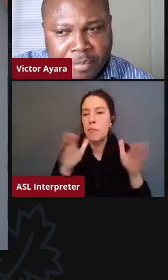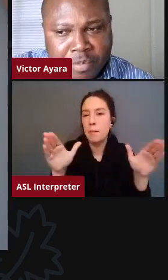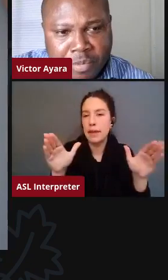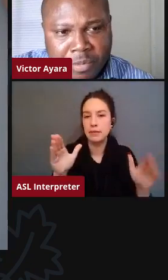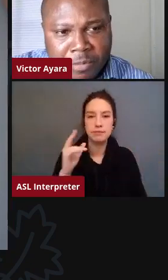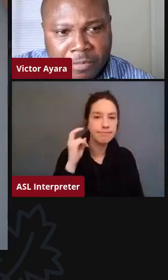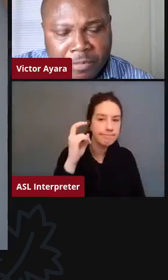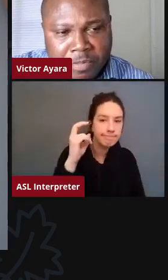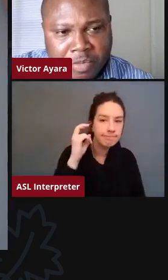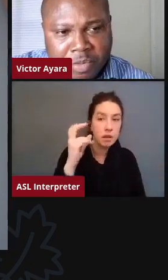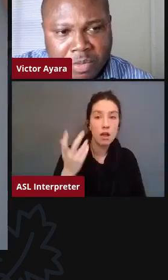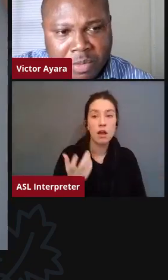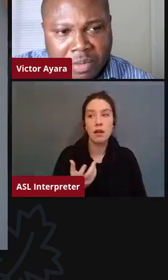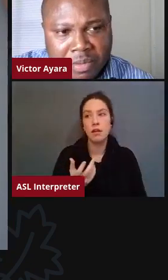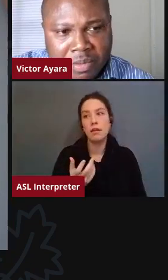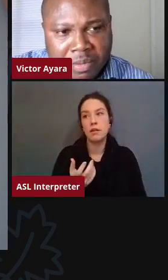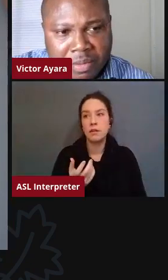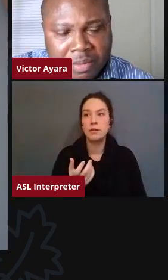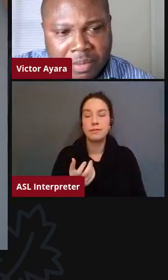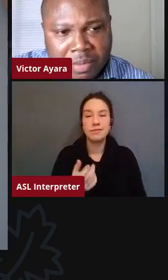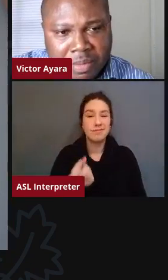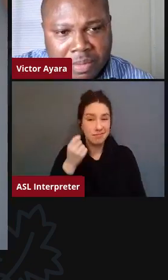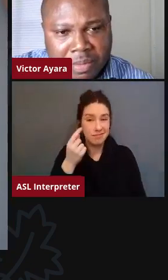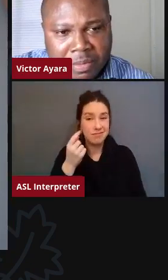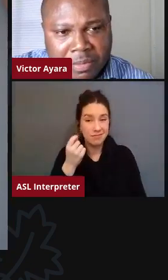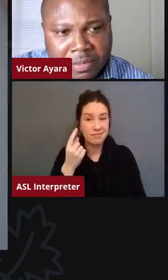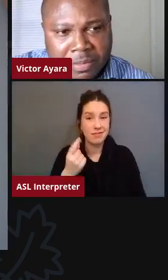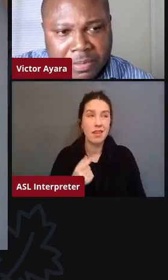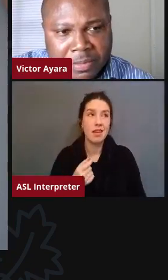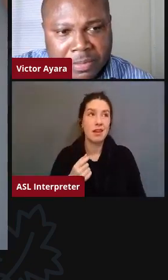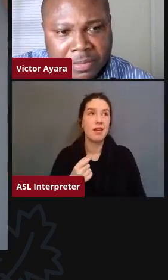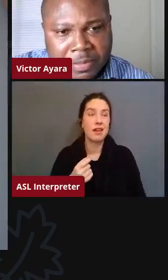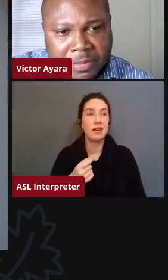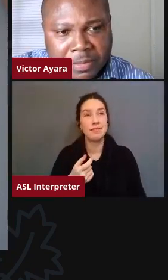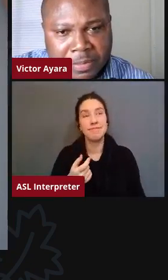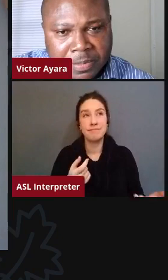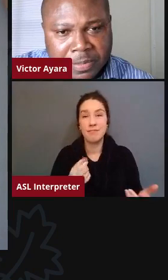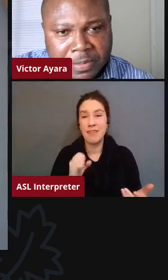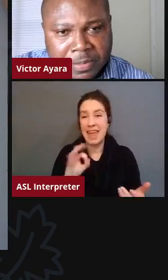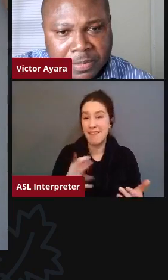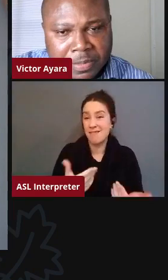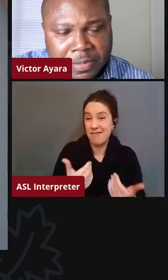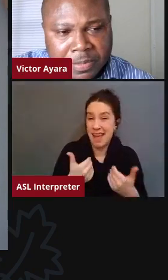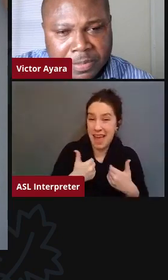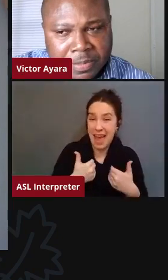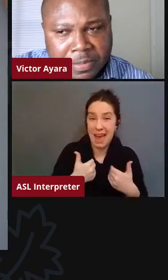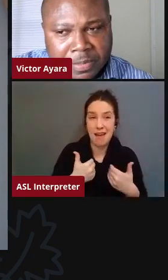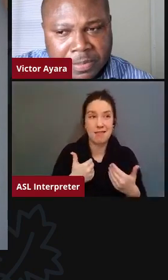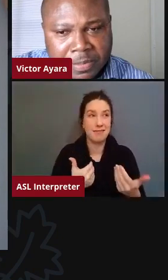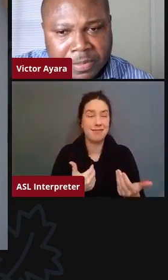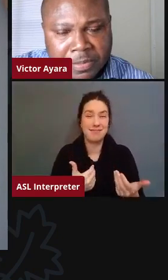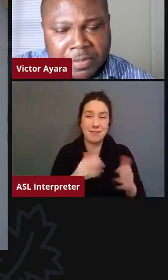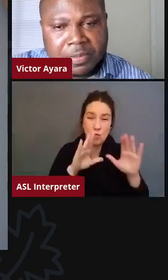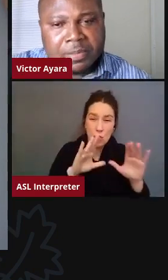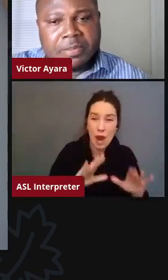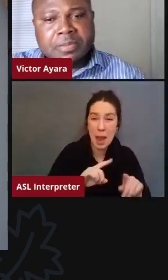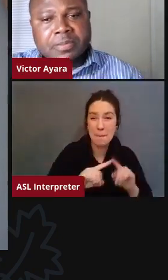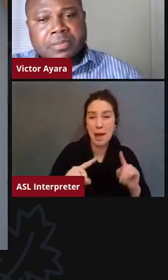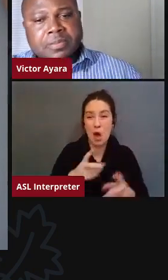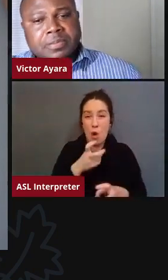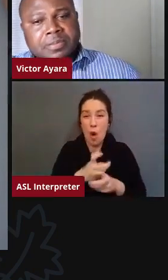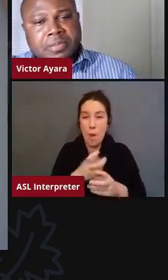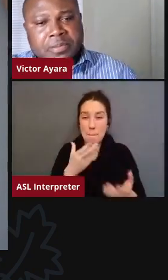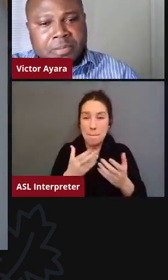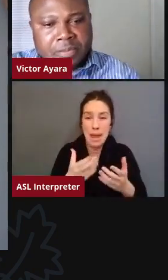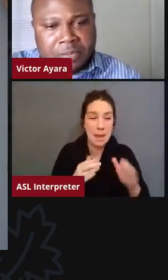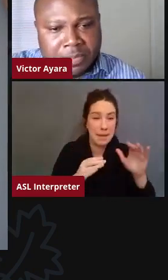which is great, but it makes it hard if you need to go get a doctor appointment. If you makes it hard if your child is sick and you have to take public transportation